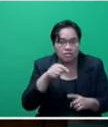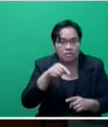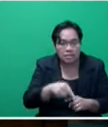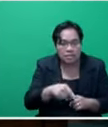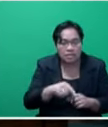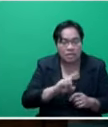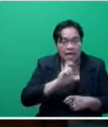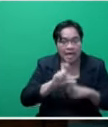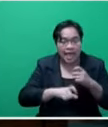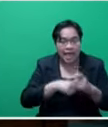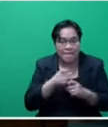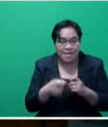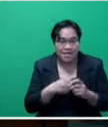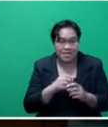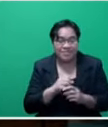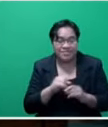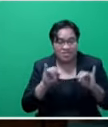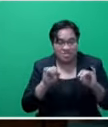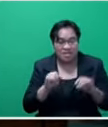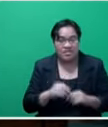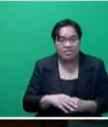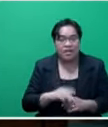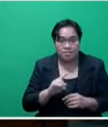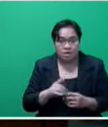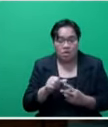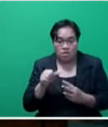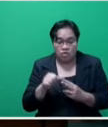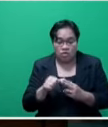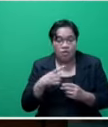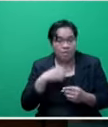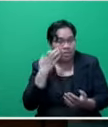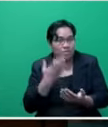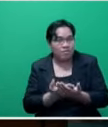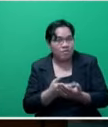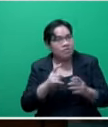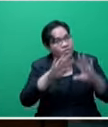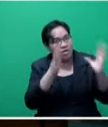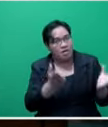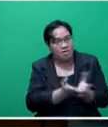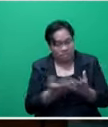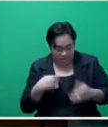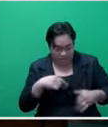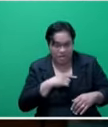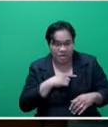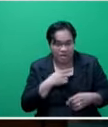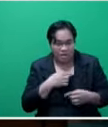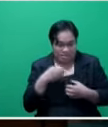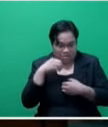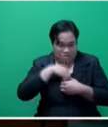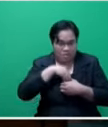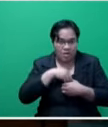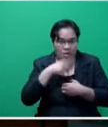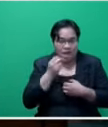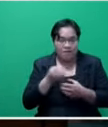Nevertheless, we have proved not only to ourselves but also to the rest of the world the spirit of resilience that is in the